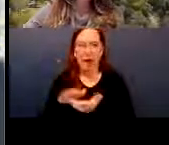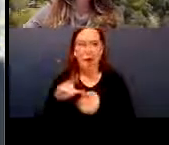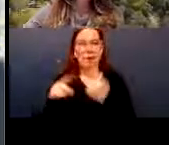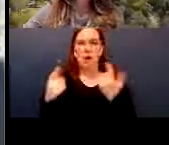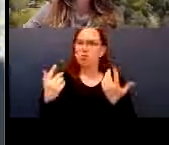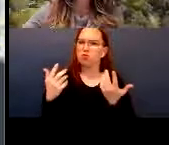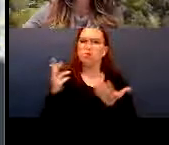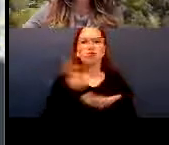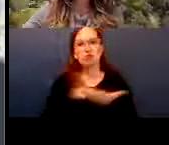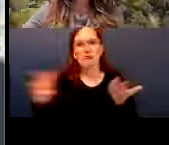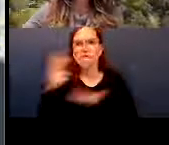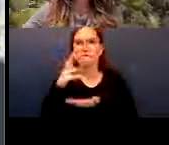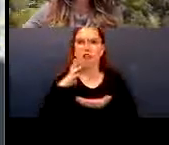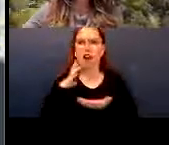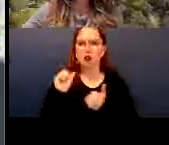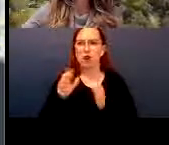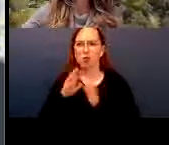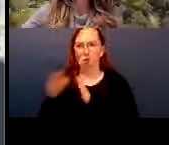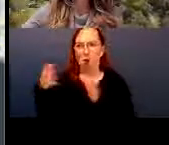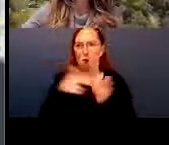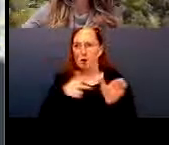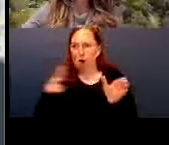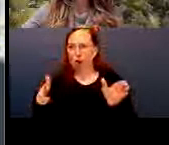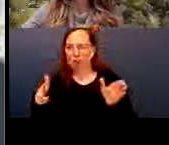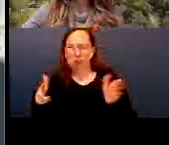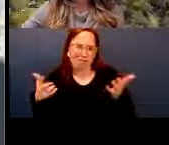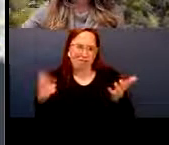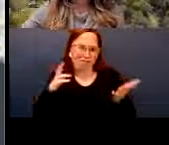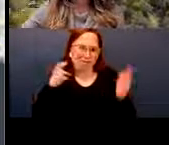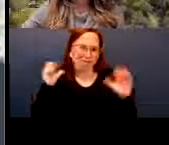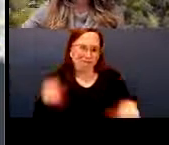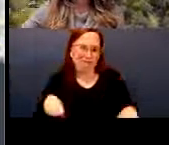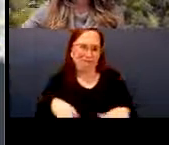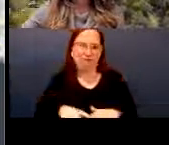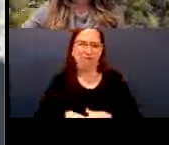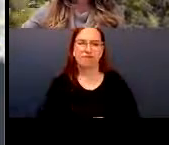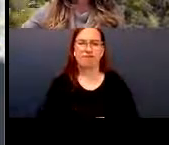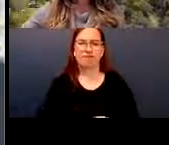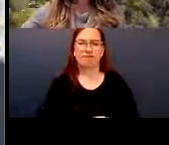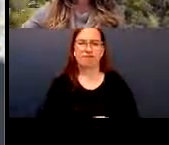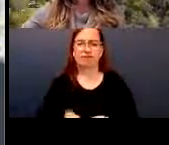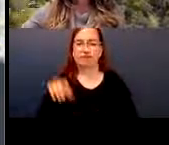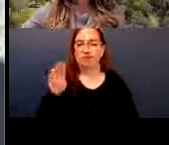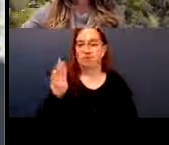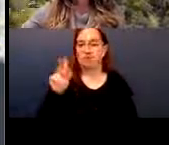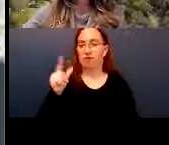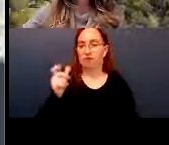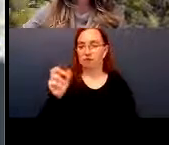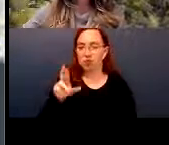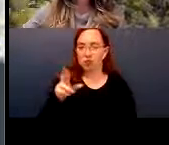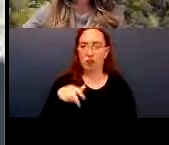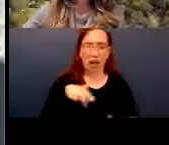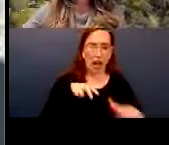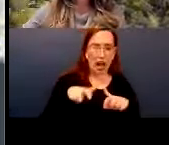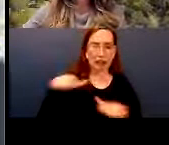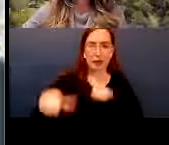park alongside it, much as it is today. The Butler Hike and Bike Trail would be connected, you see